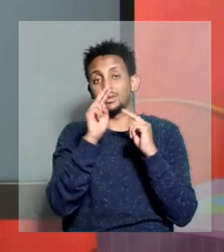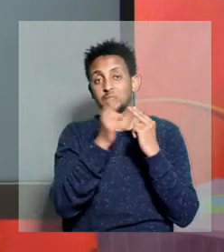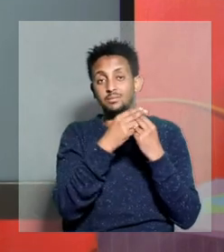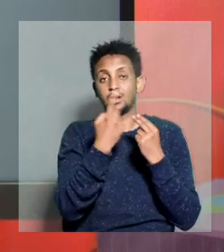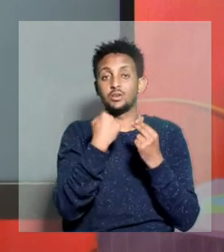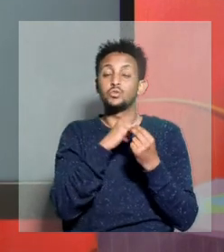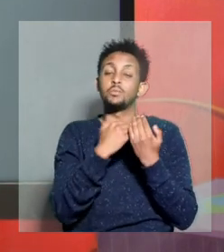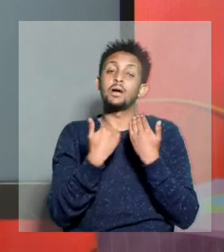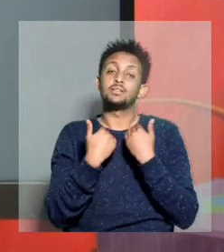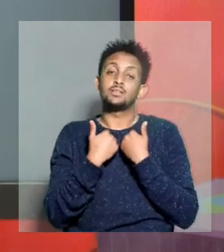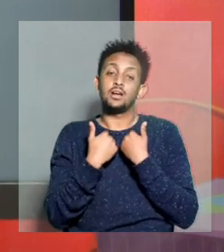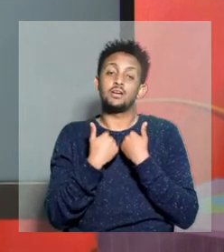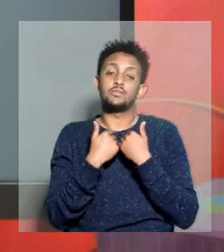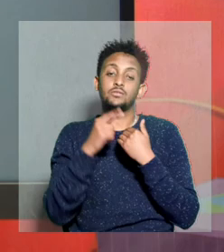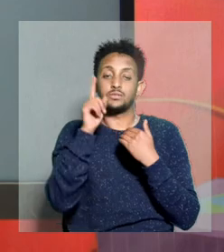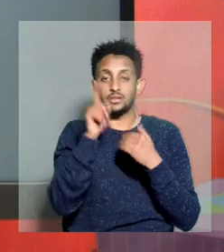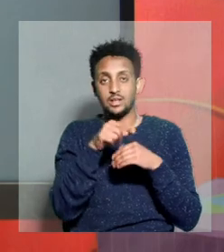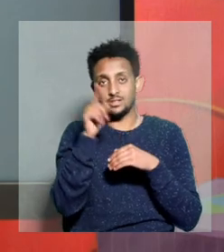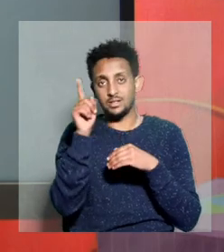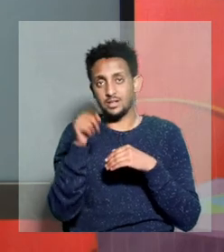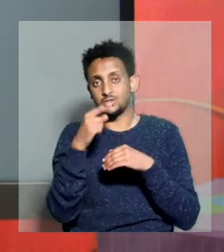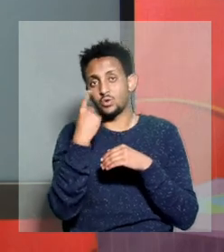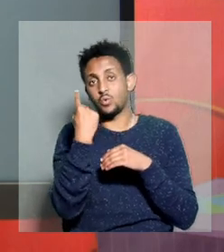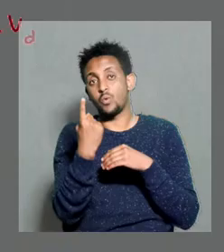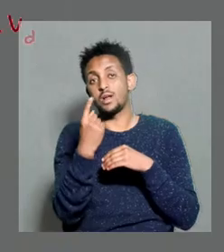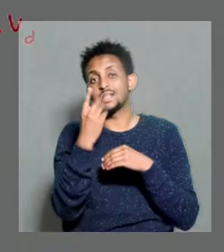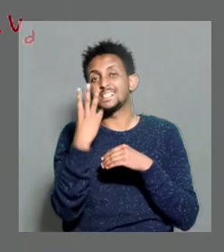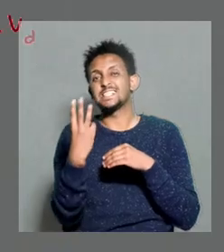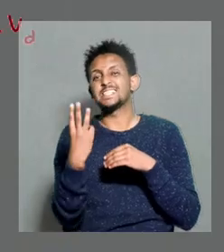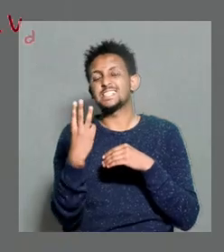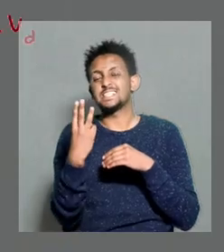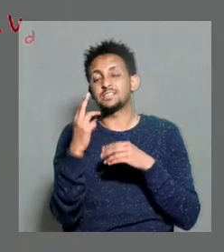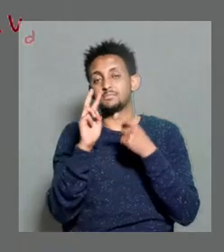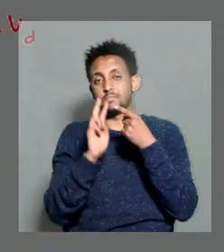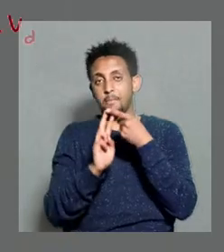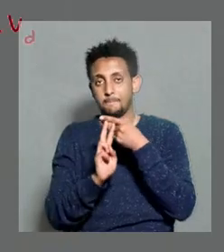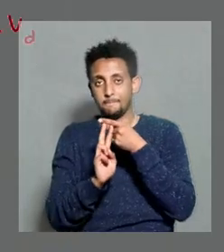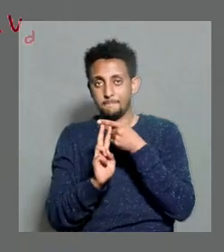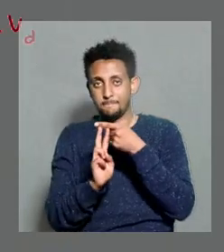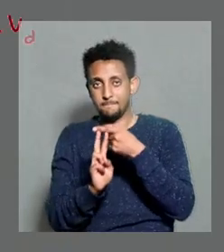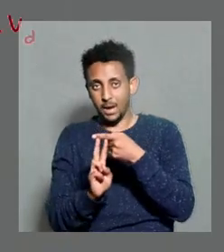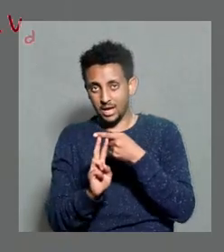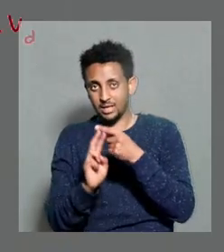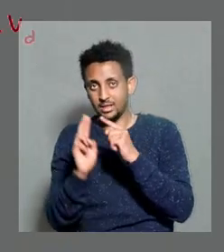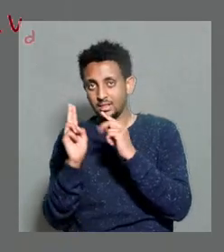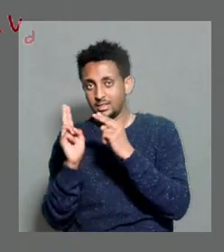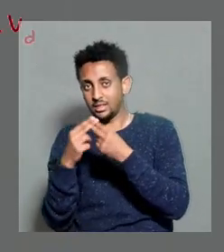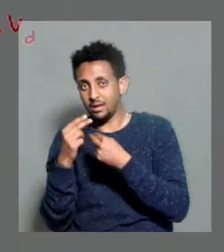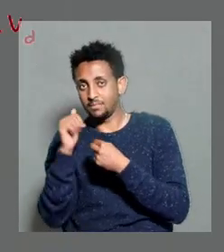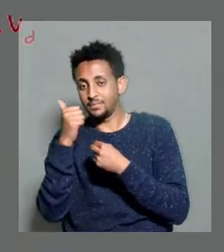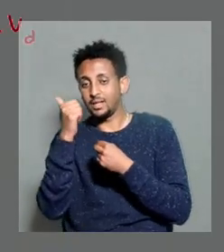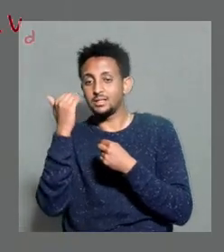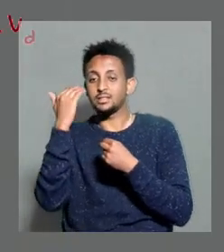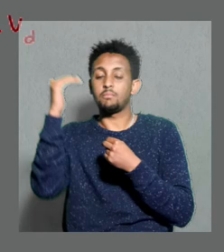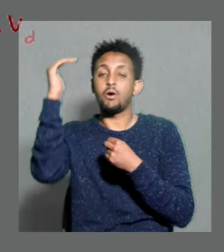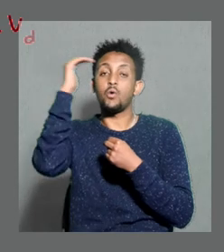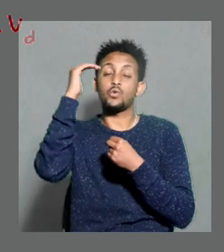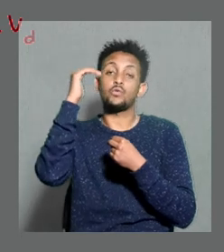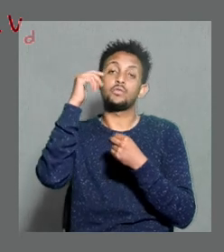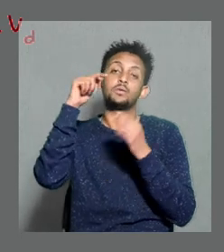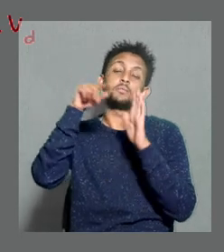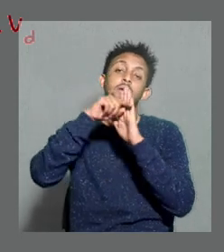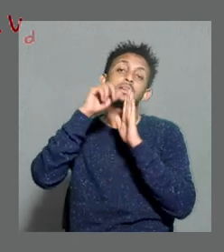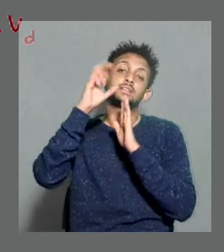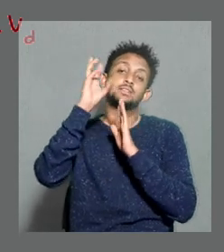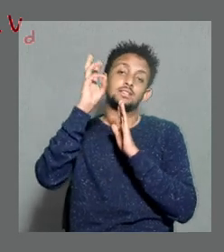might have, you can cancel 216 pi times 10 to the power of, this is